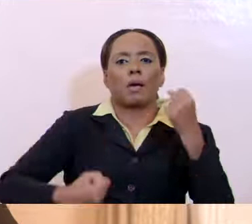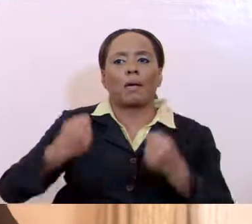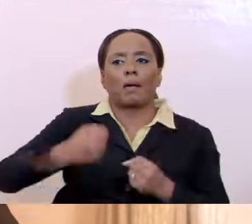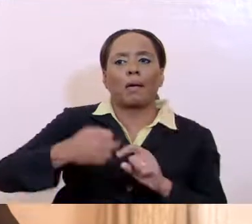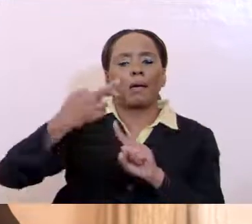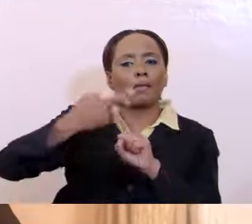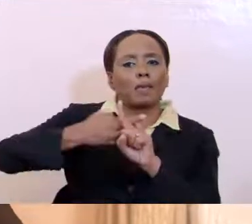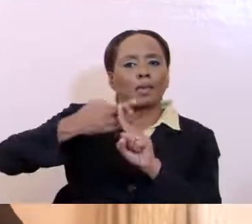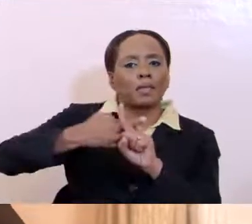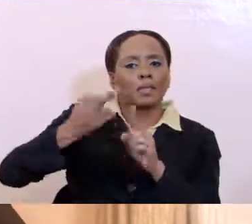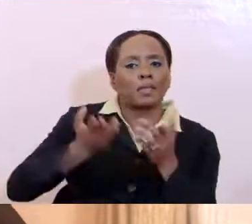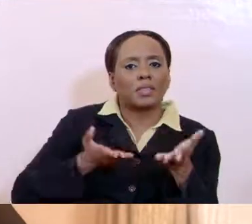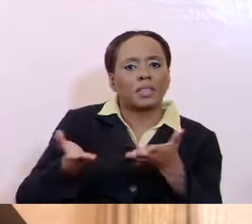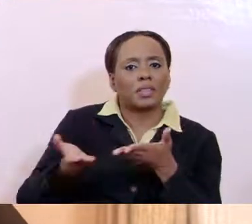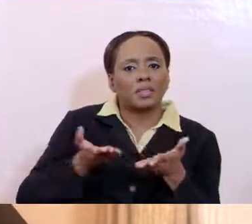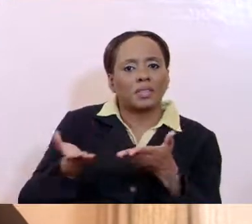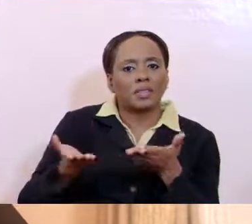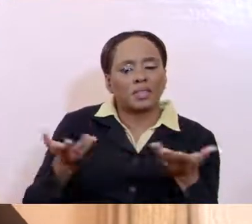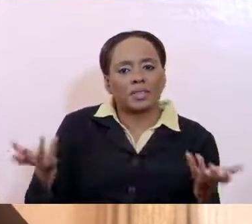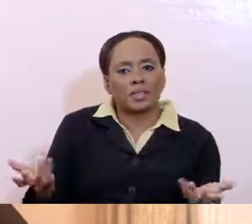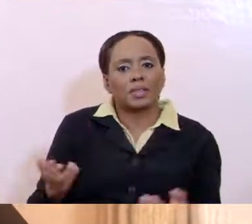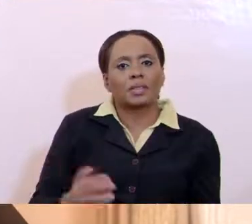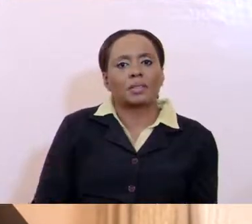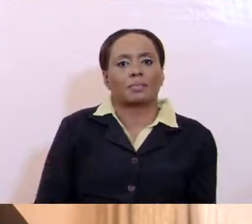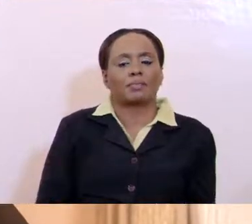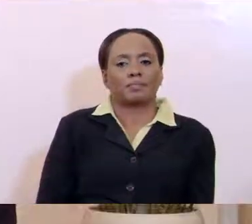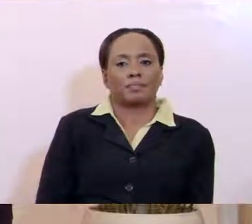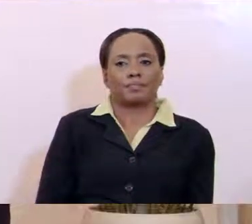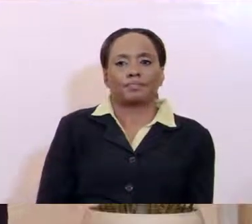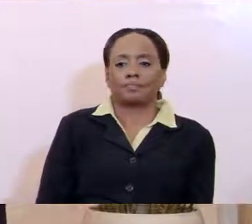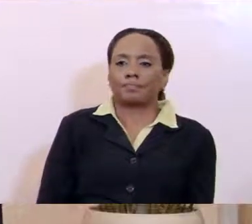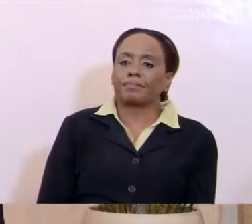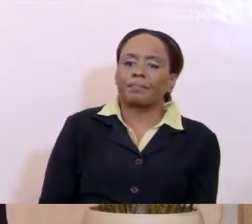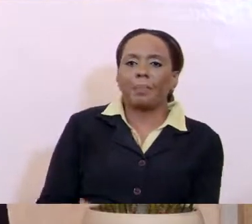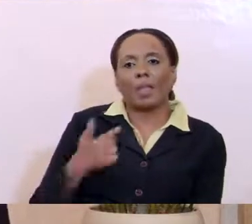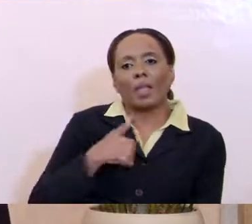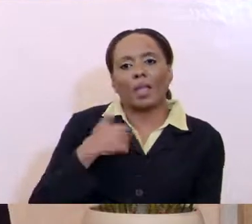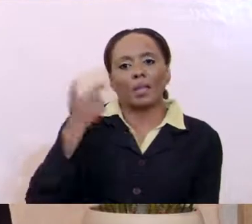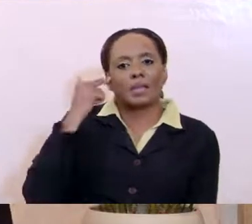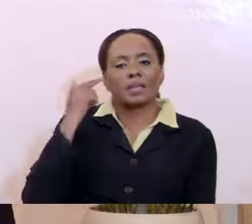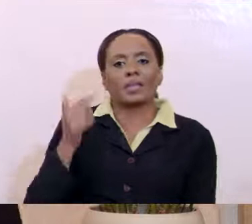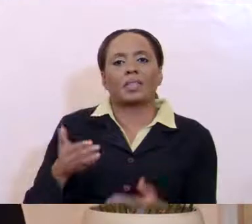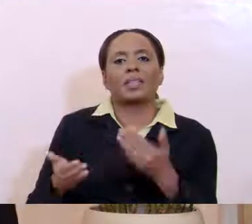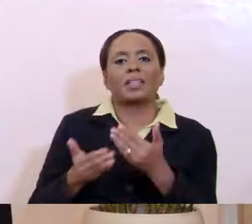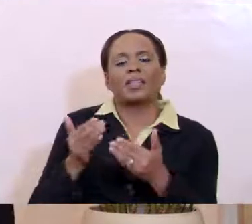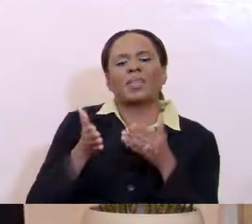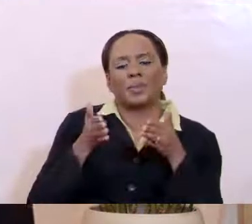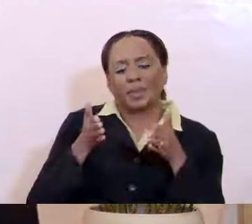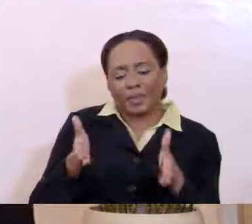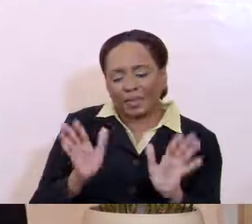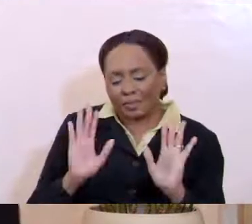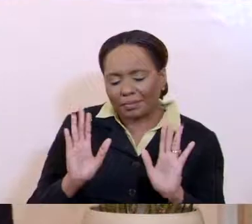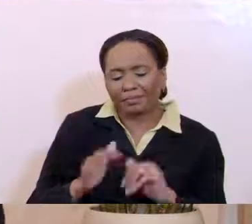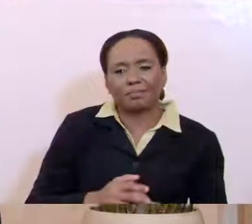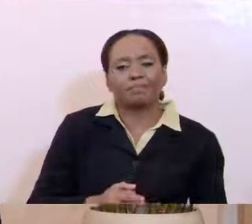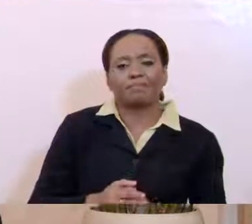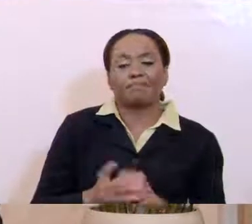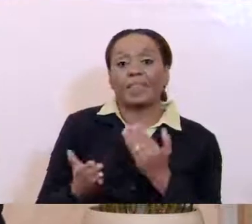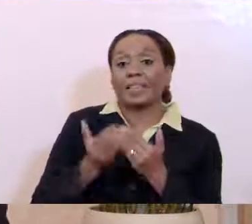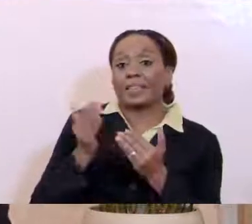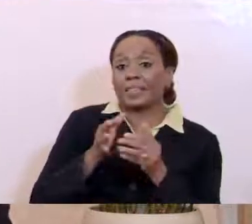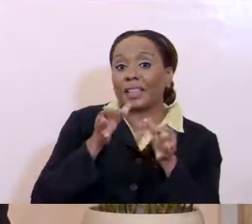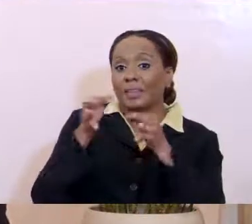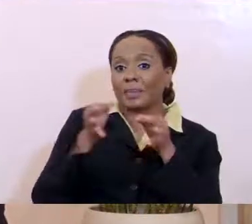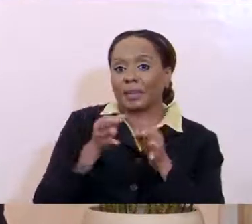into the general So- umbrella of, So I think perhaps the easiest way of saying it is this. In